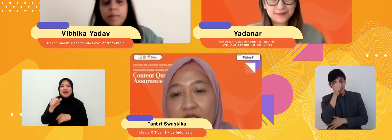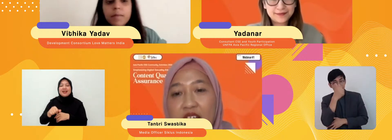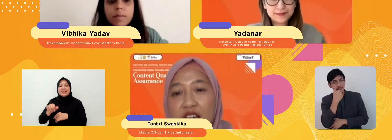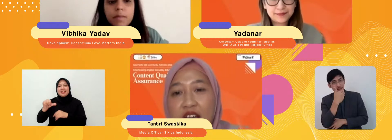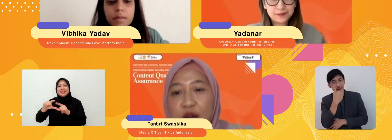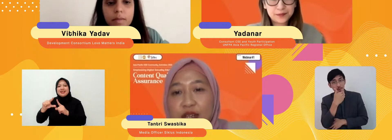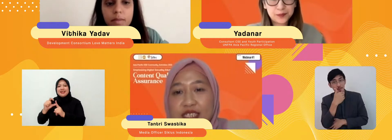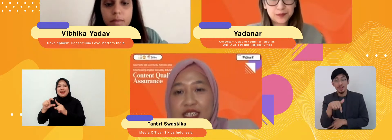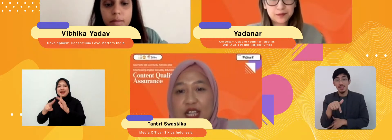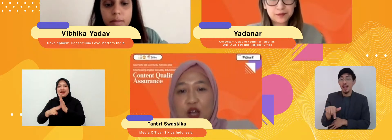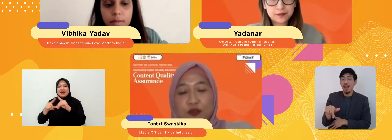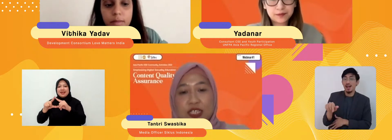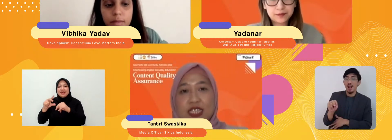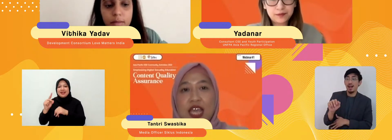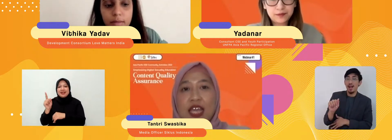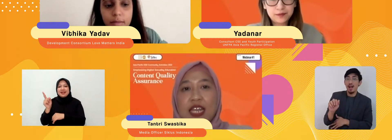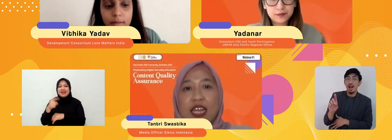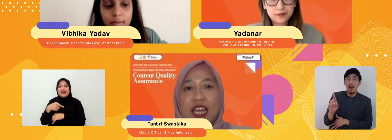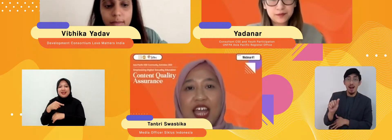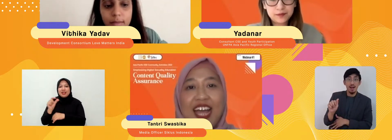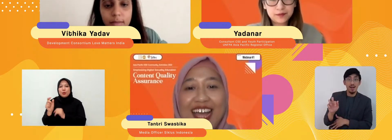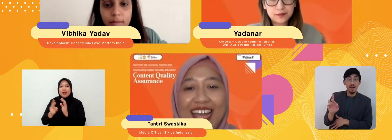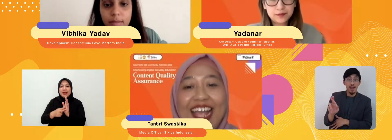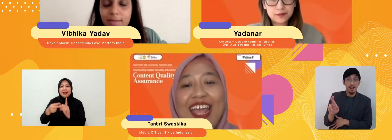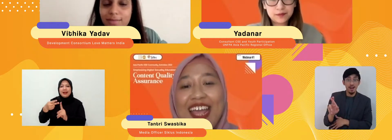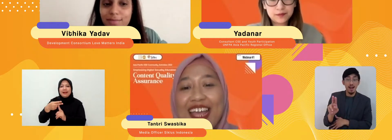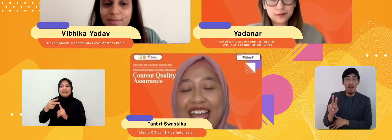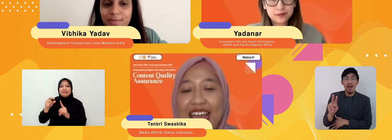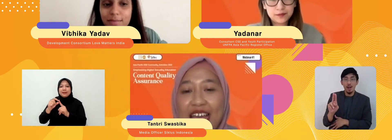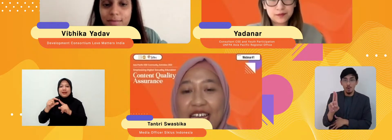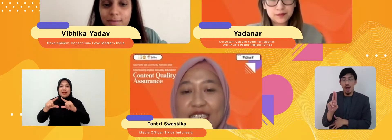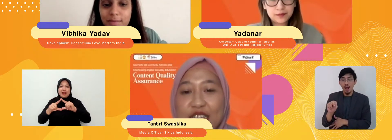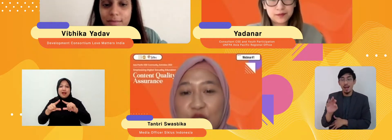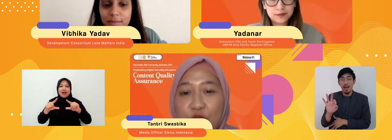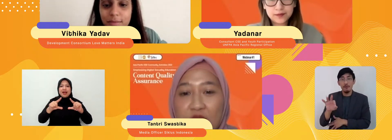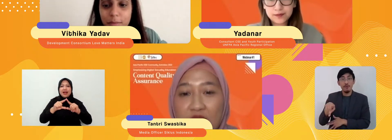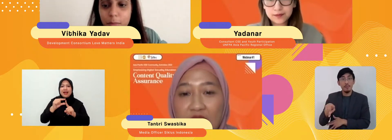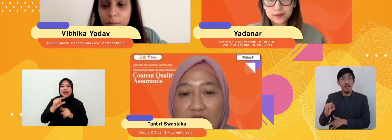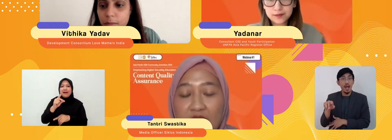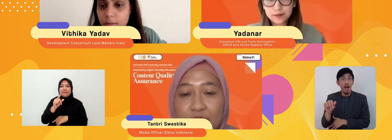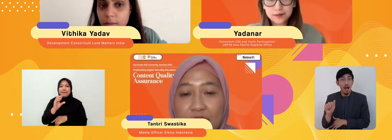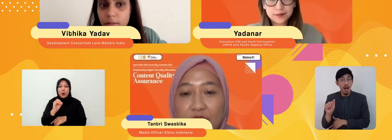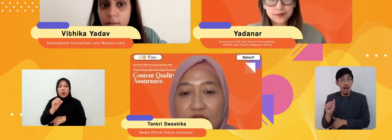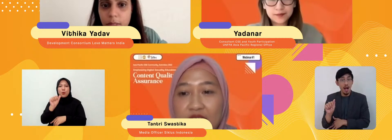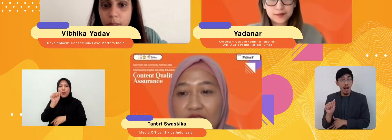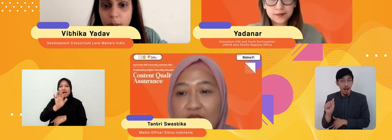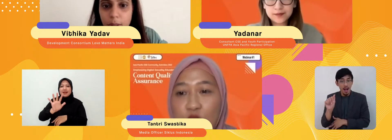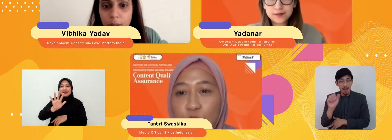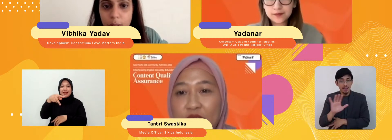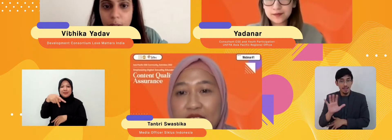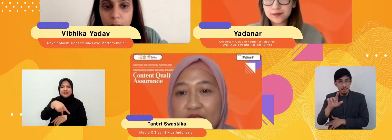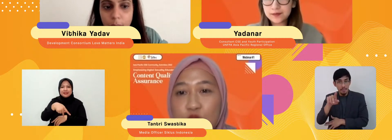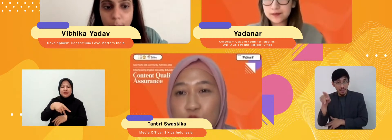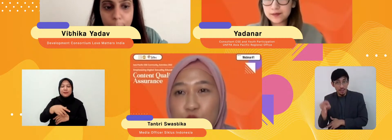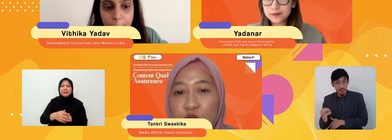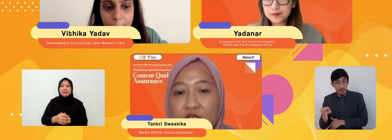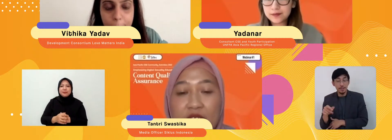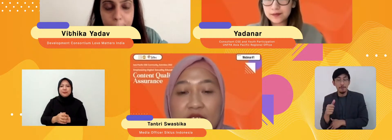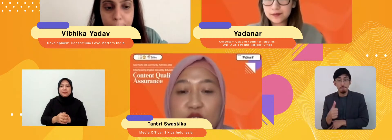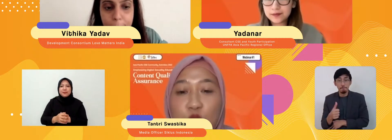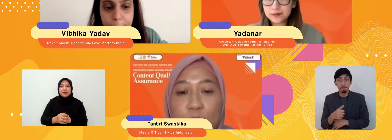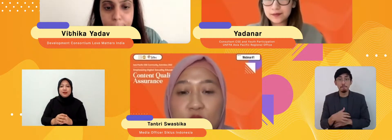Pacific Regional Office. And okay, and now I think we need